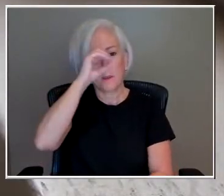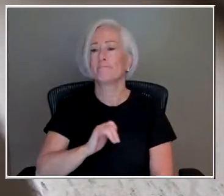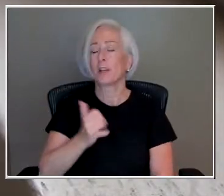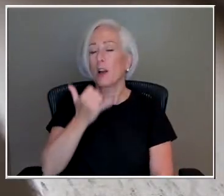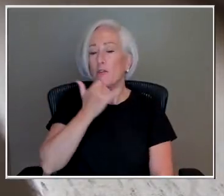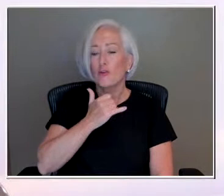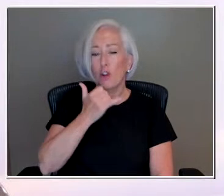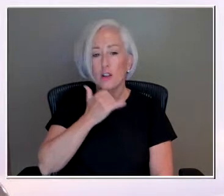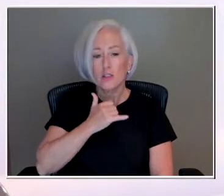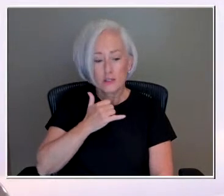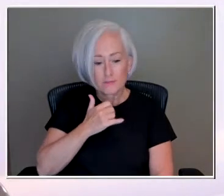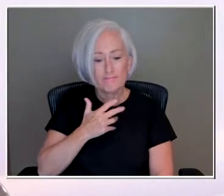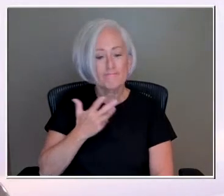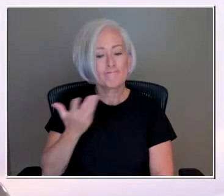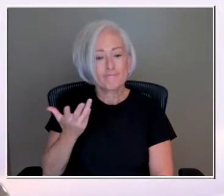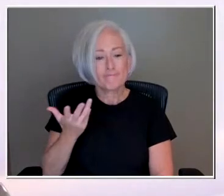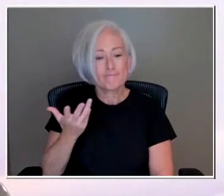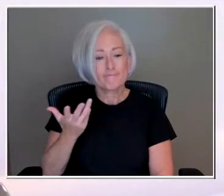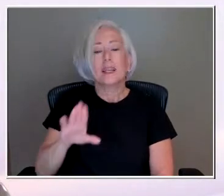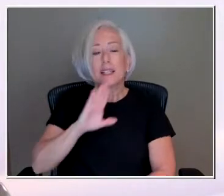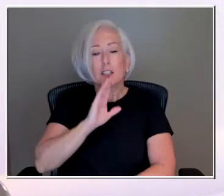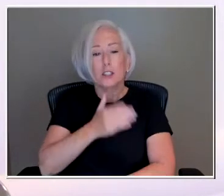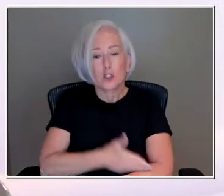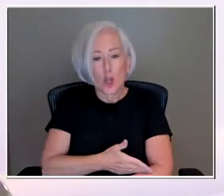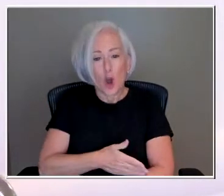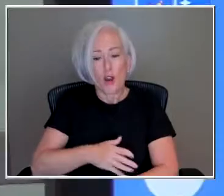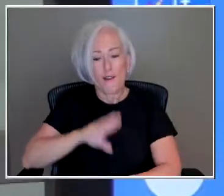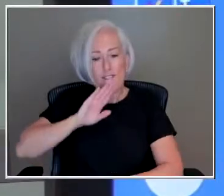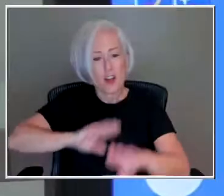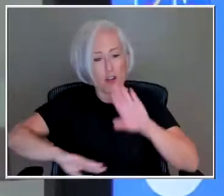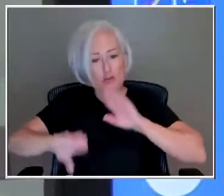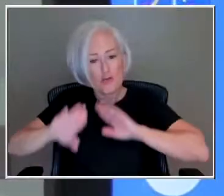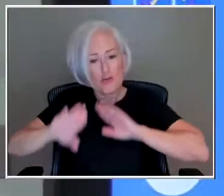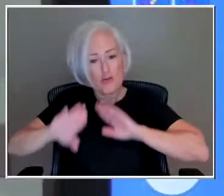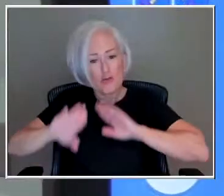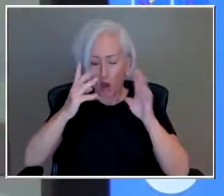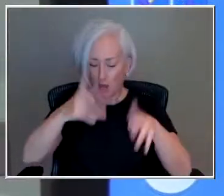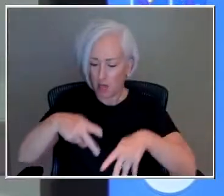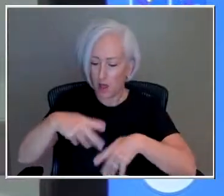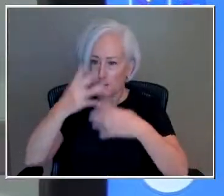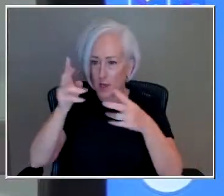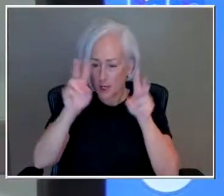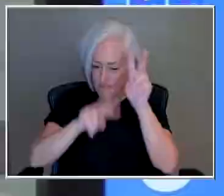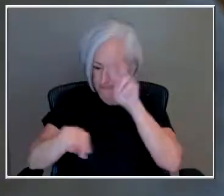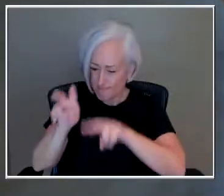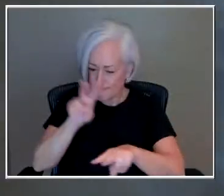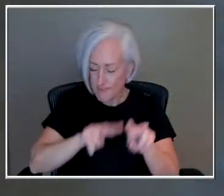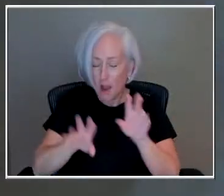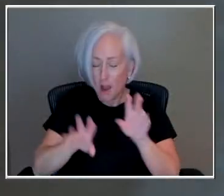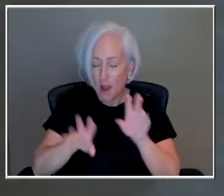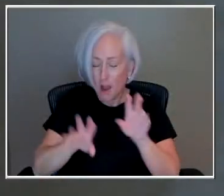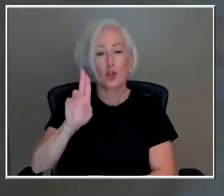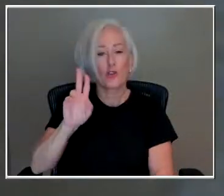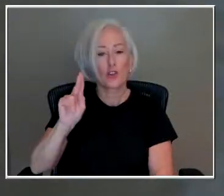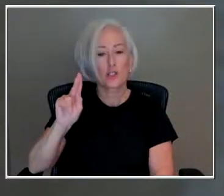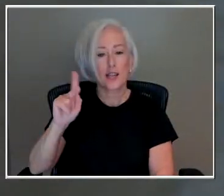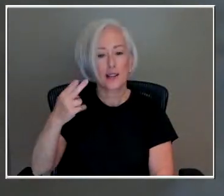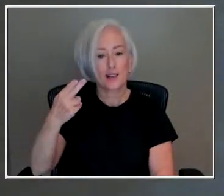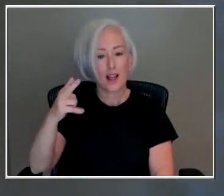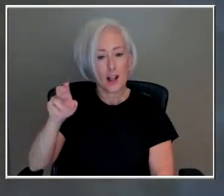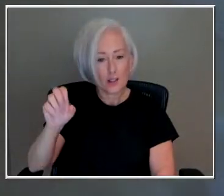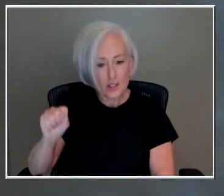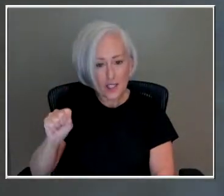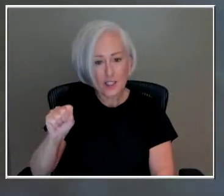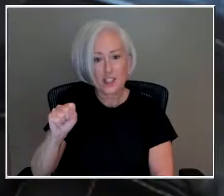tremors and doctors at the University of Kansas Health System who were using targeted ultrasound to treat the tremors